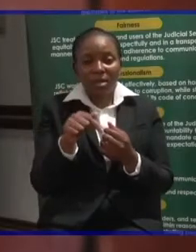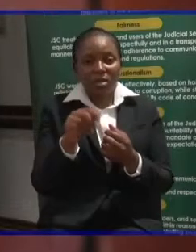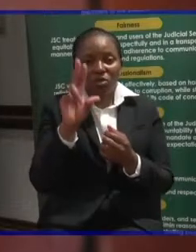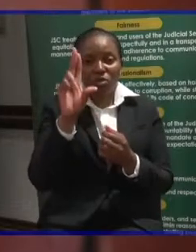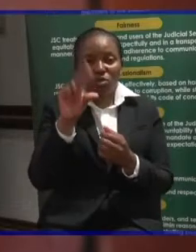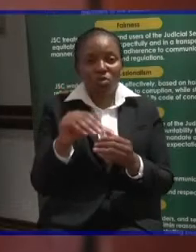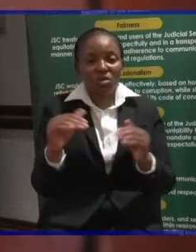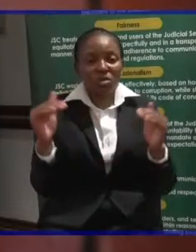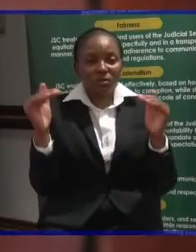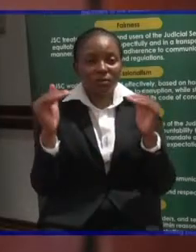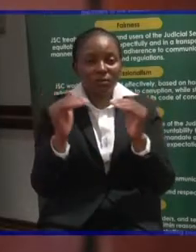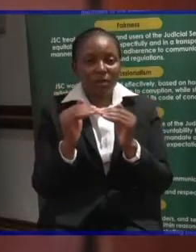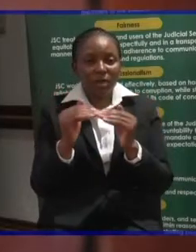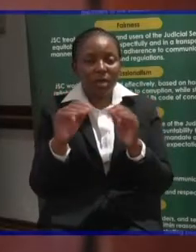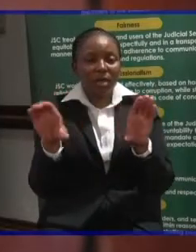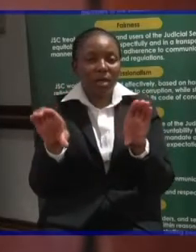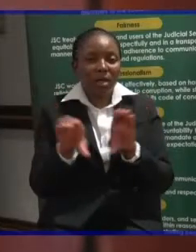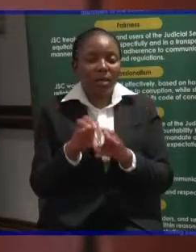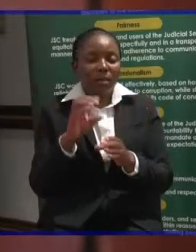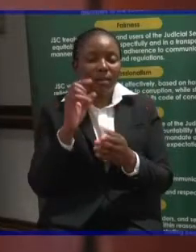unfair labor practice,